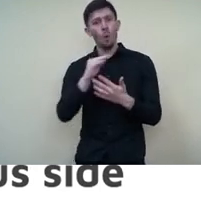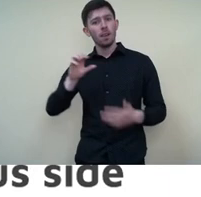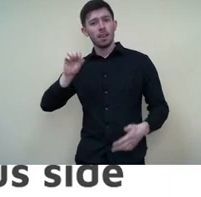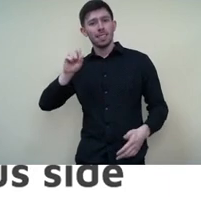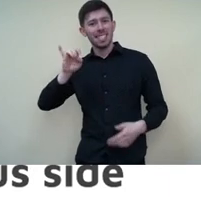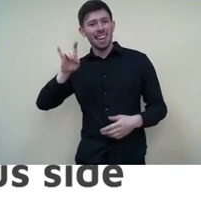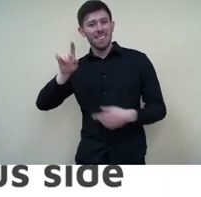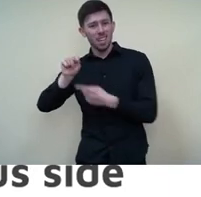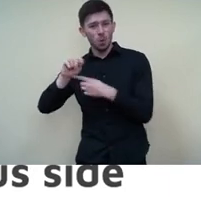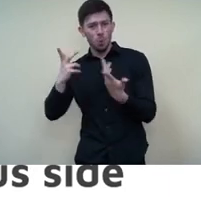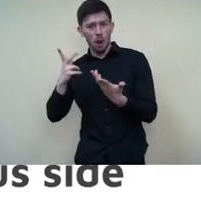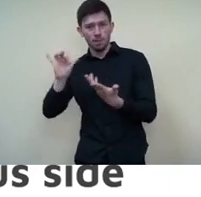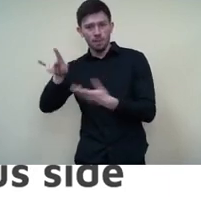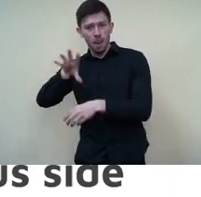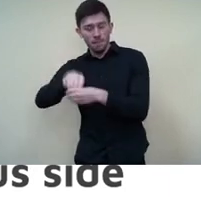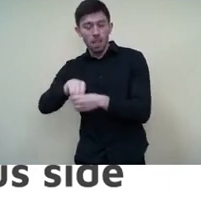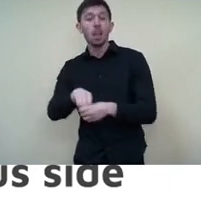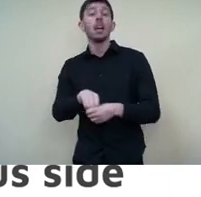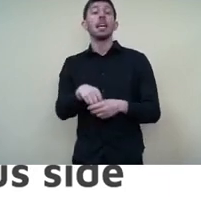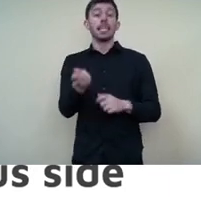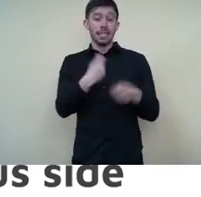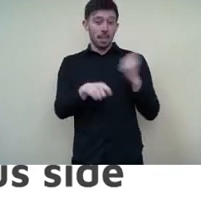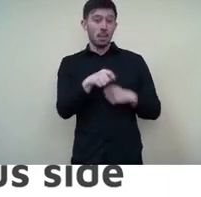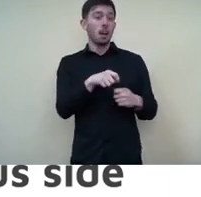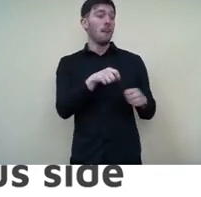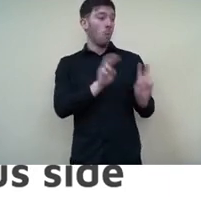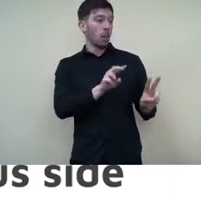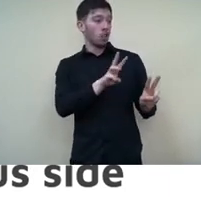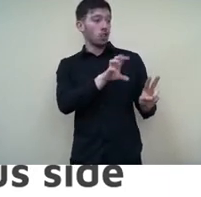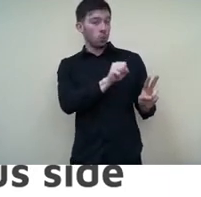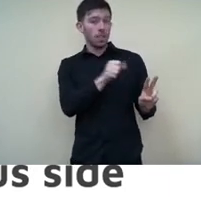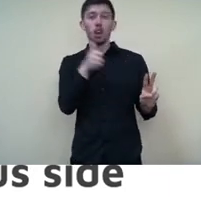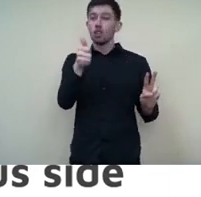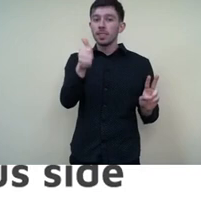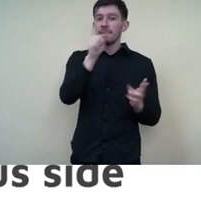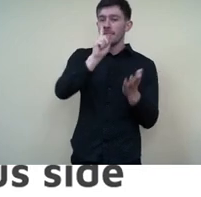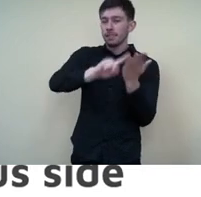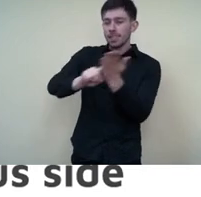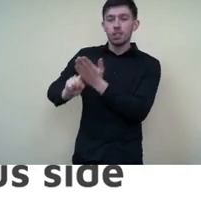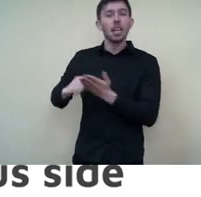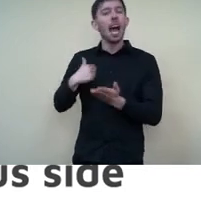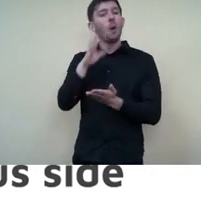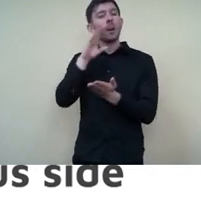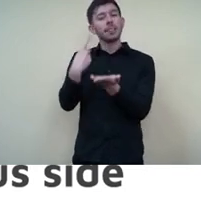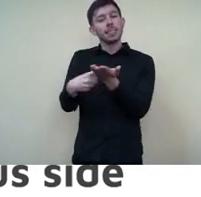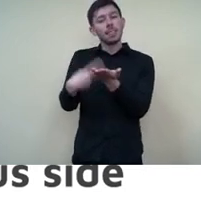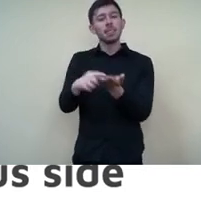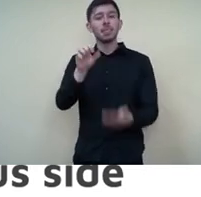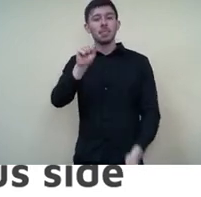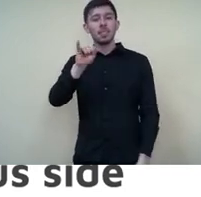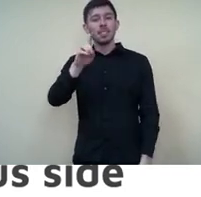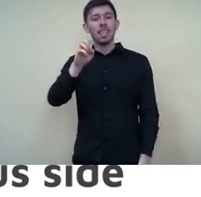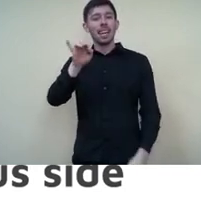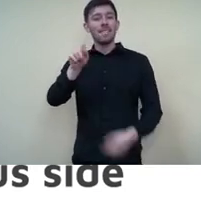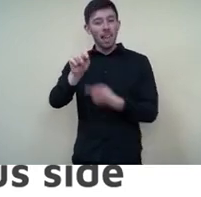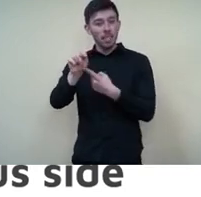Go beyond the headline and go into the facts. And so I'm going to talk about side effects. I'm going to talk about the dreaded second dose